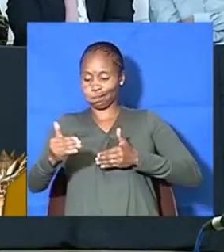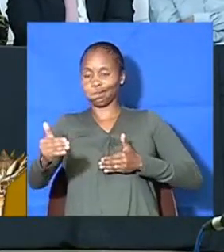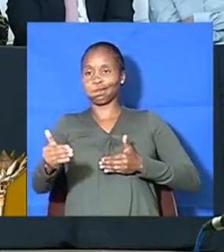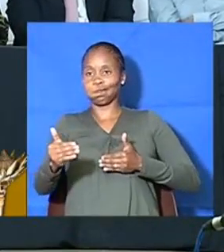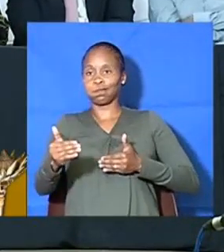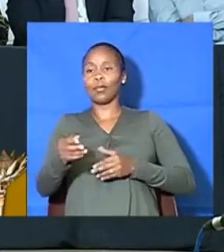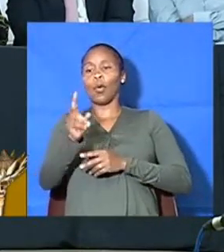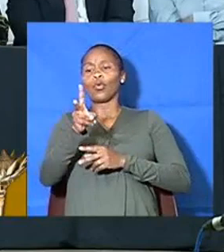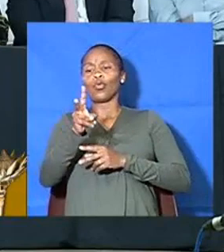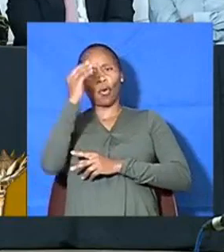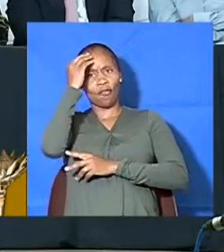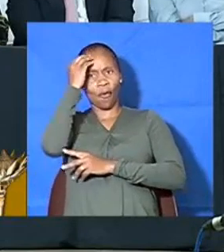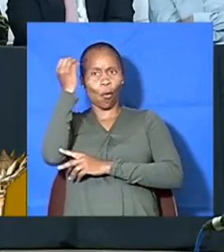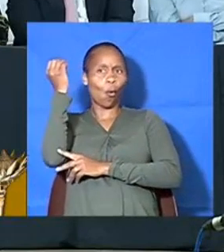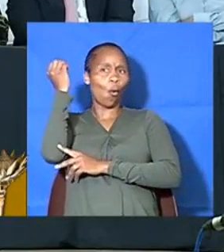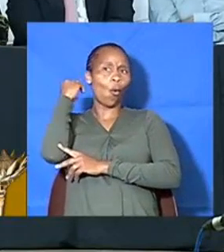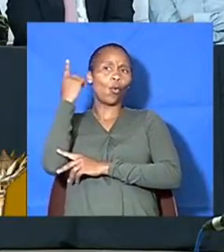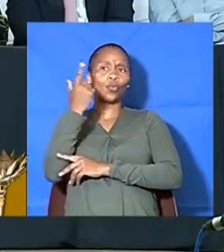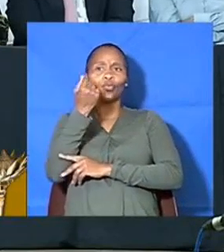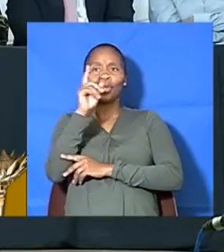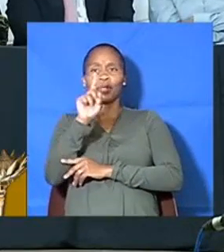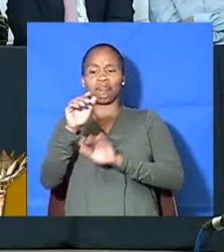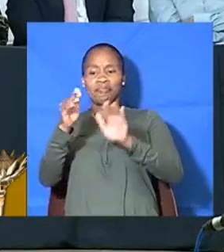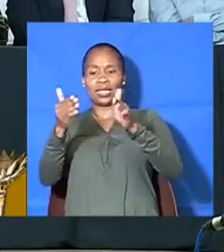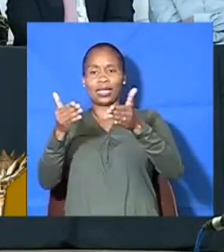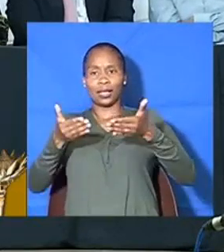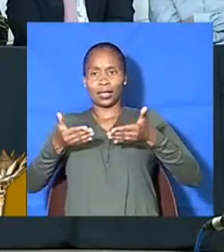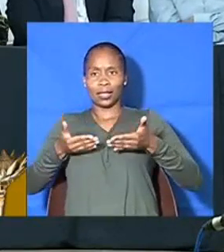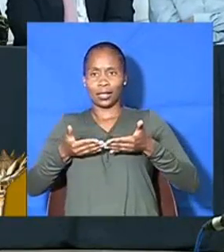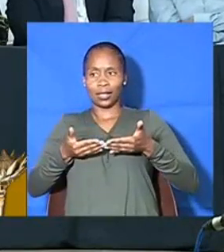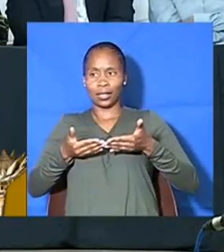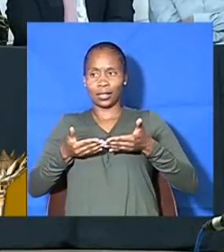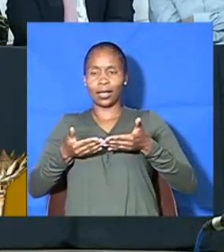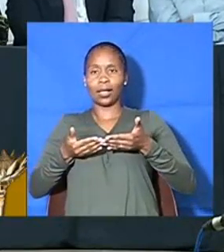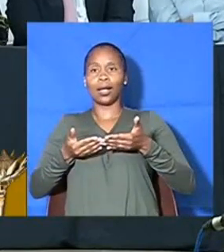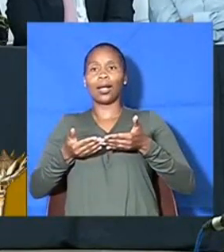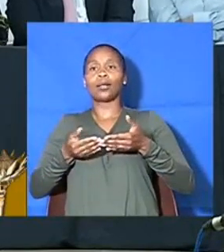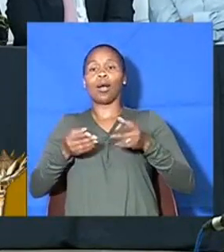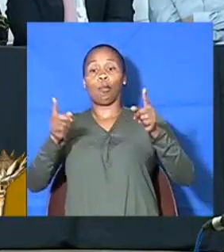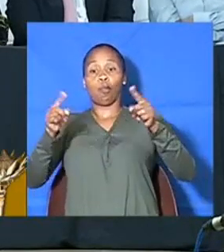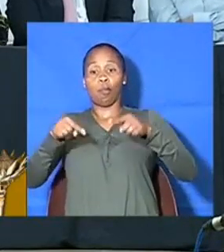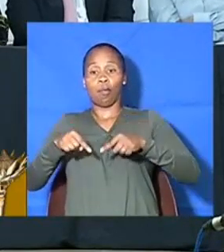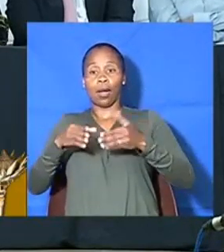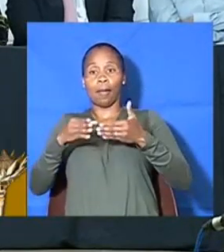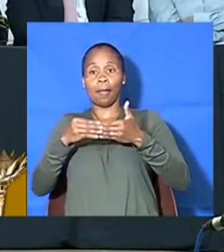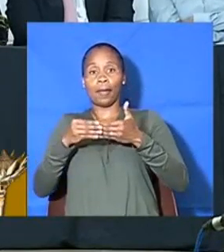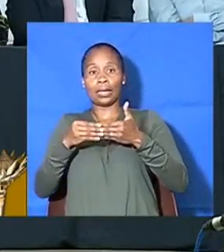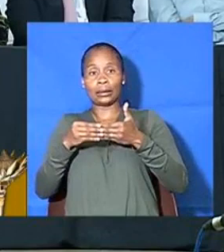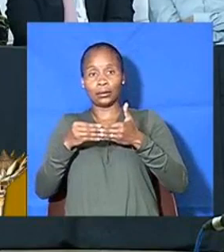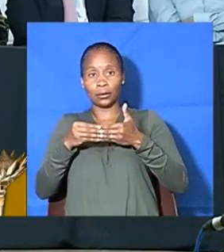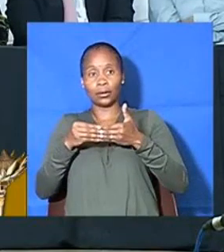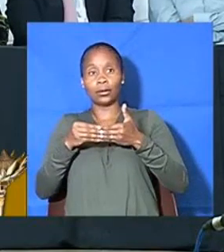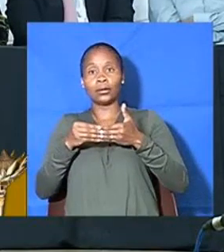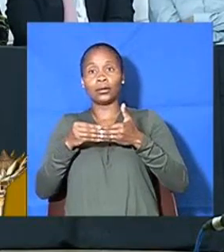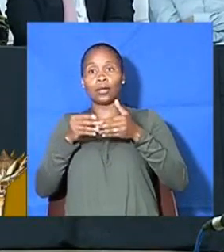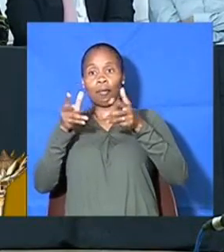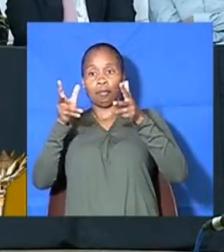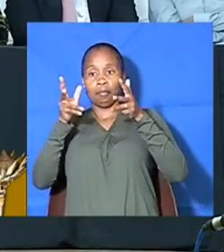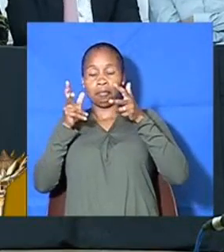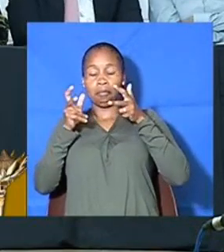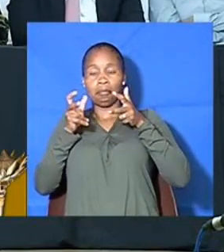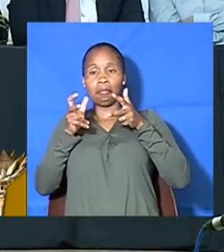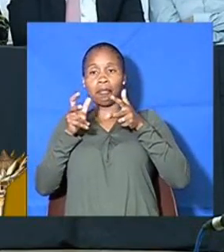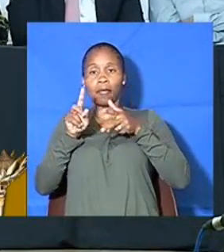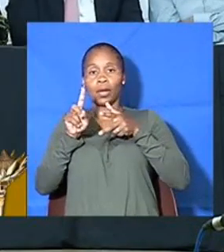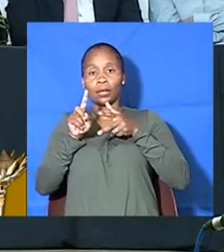ngakeng ga a fitlha ngaka ya re awa a re bone karata ya medical aid ge ba re yo gape medical aid ola o